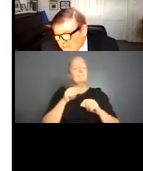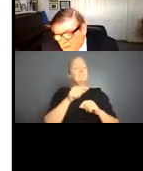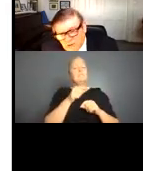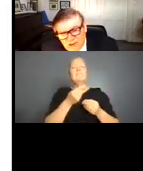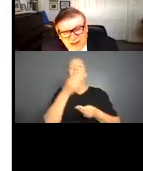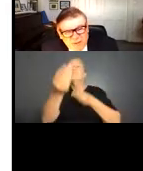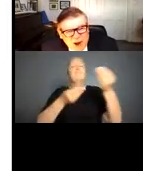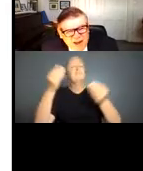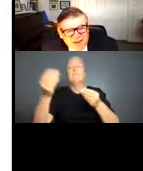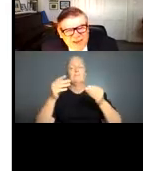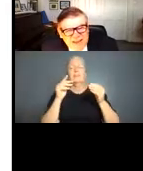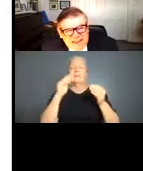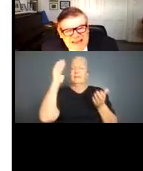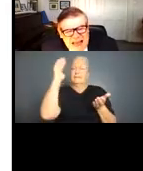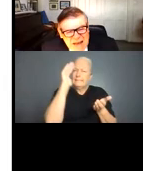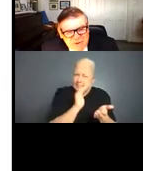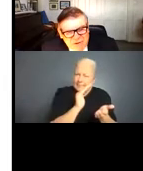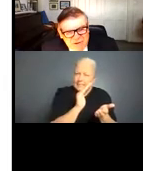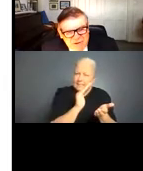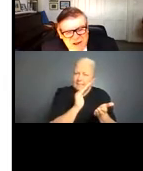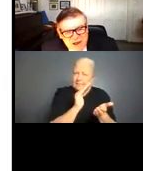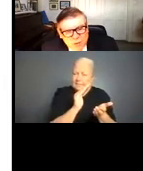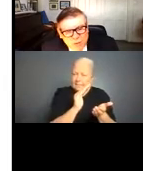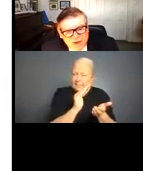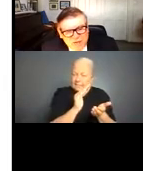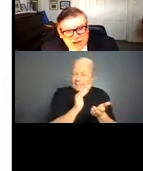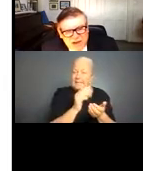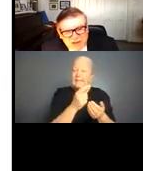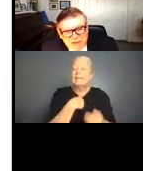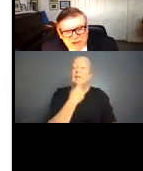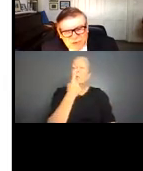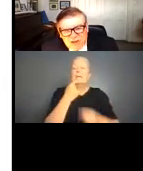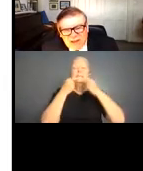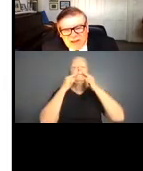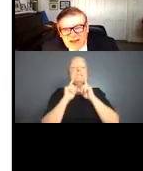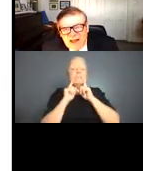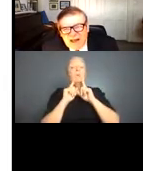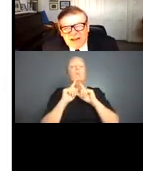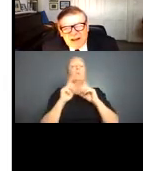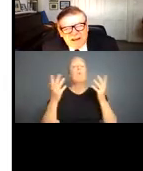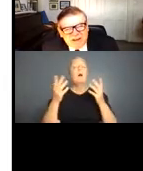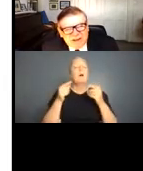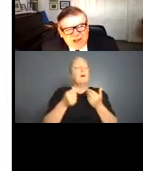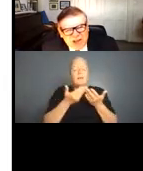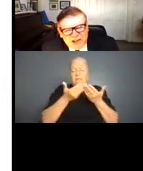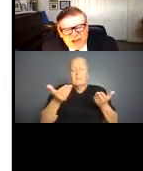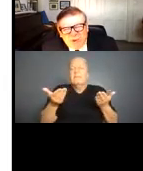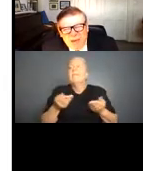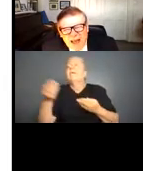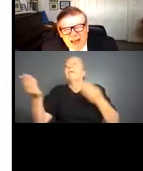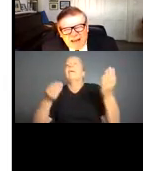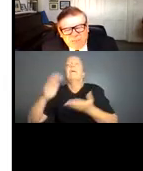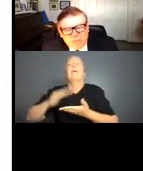And unfortunately, one of the things that happened with the rationing of resources, decisions